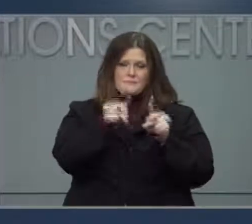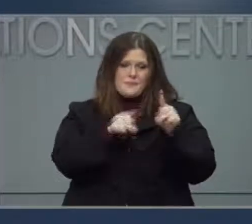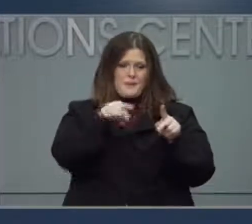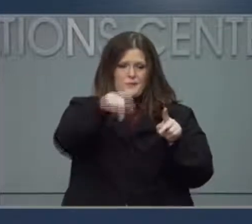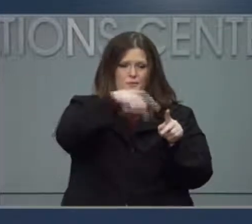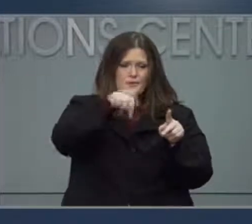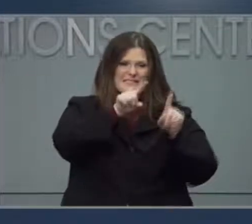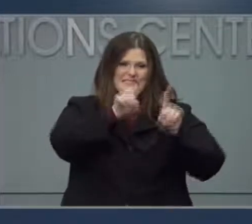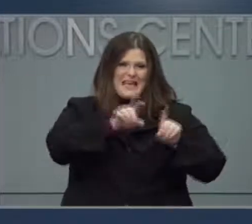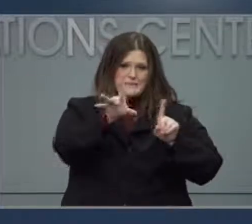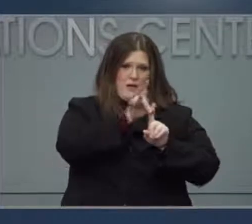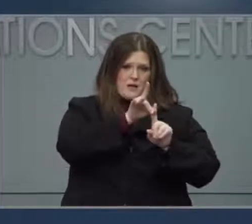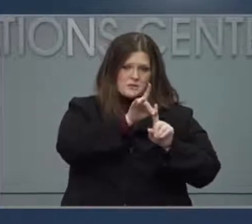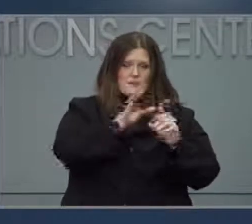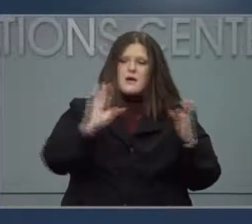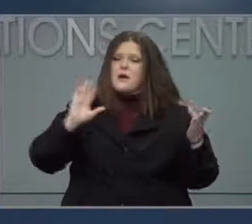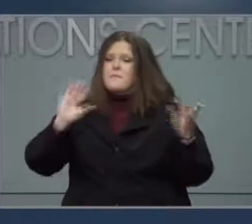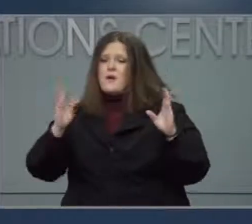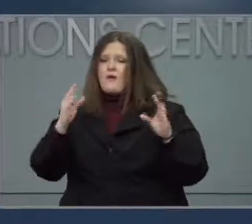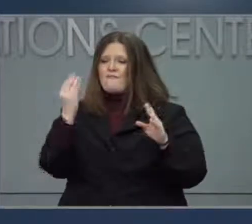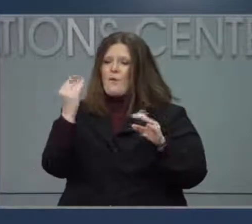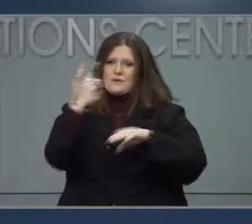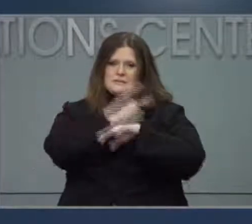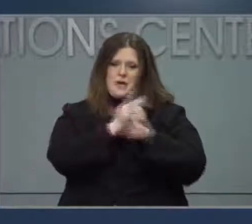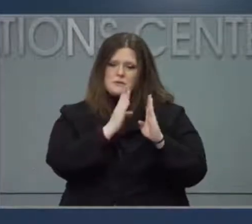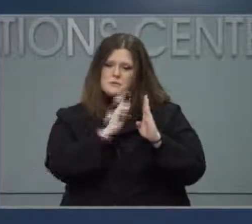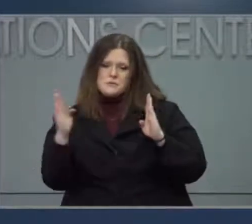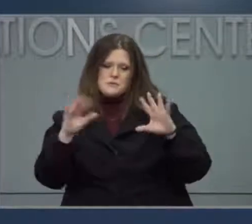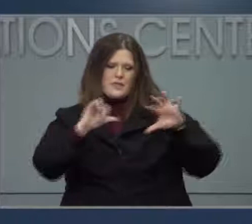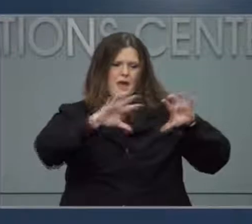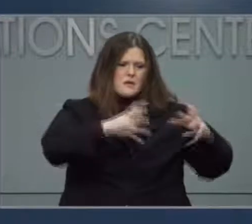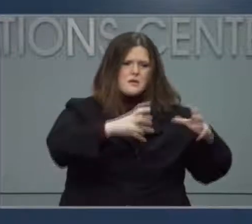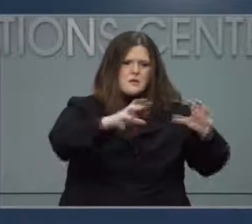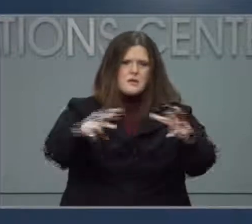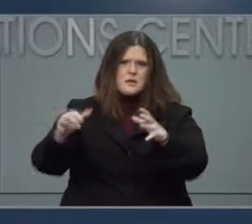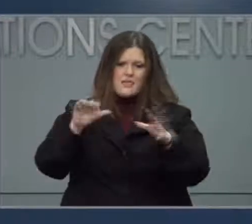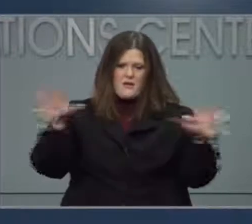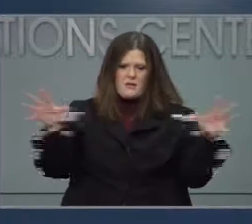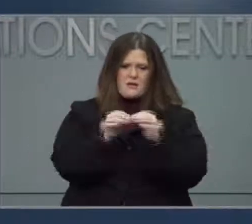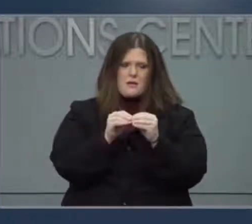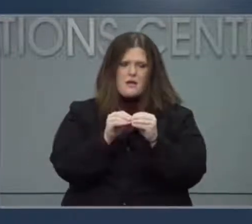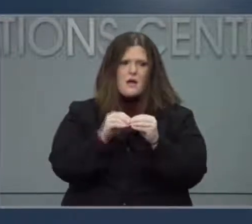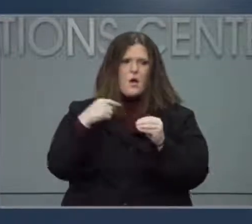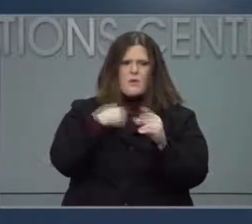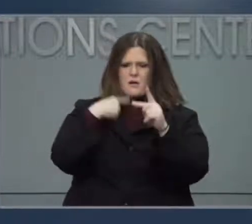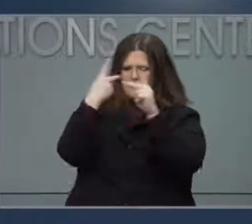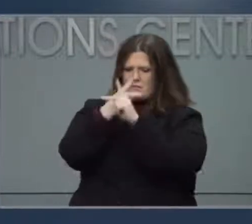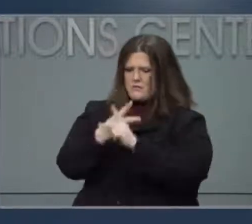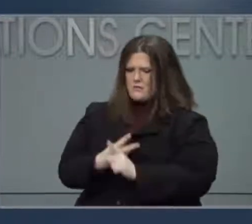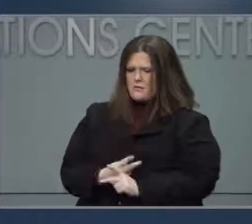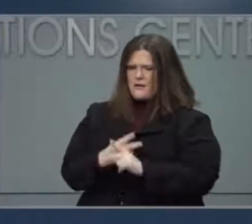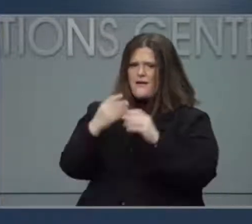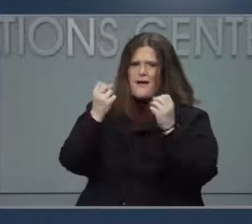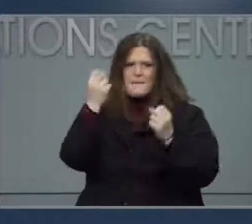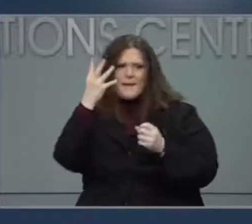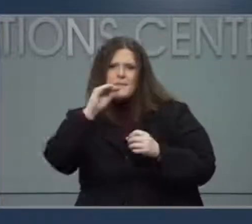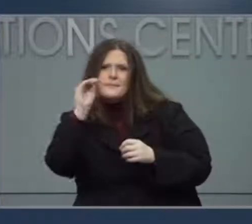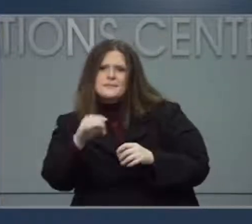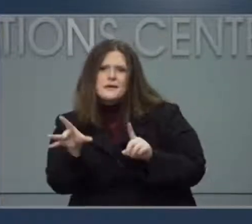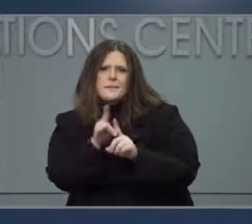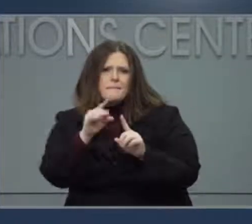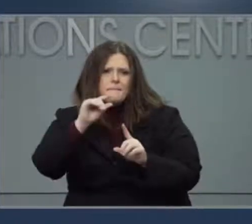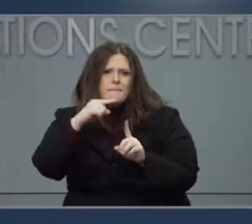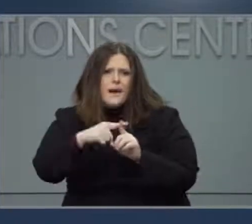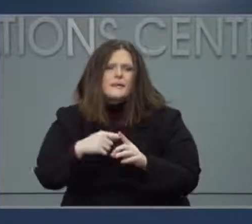are positive, and a composite hospital impact score. We then use those metrics to combine them together and categorize counties